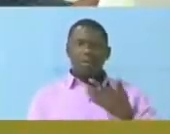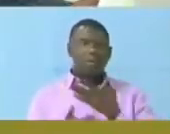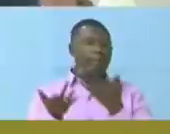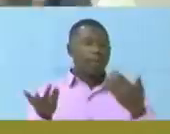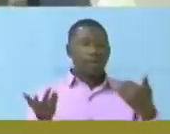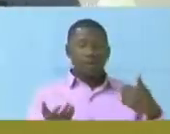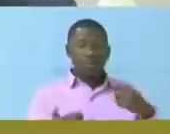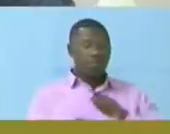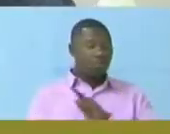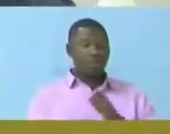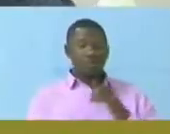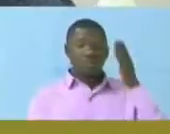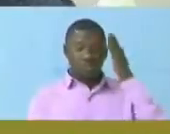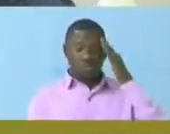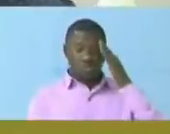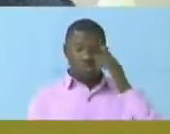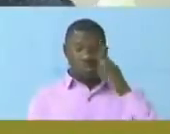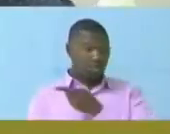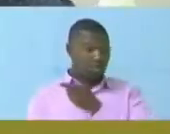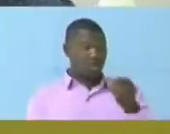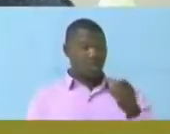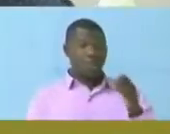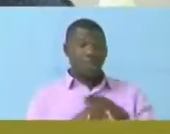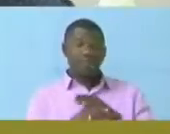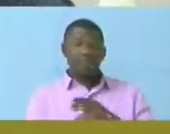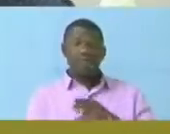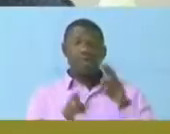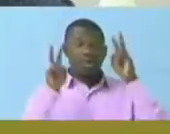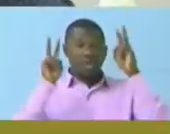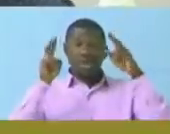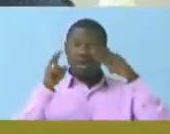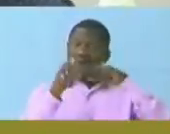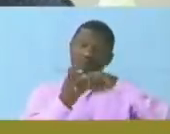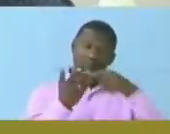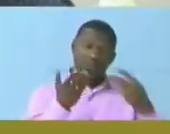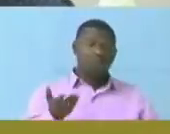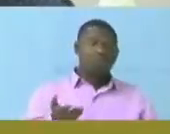before the fall of Jame.